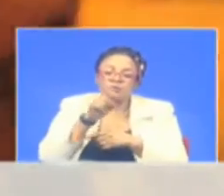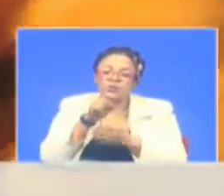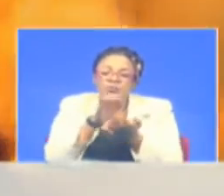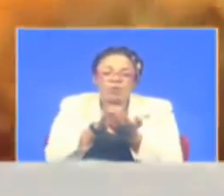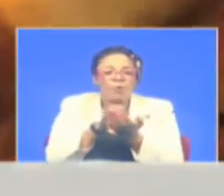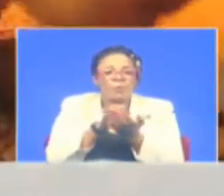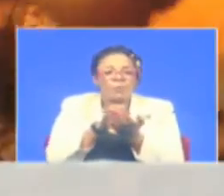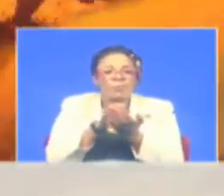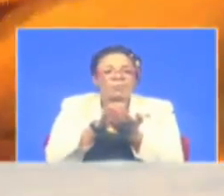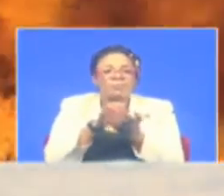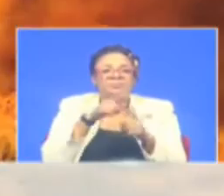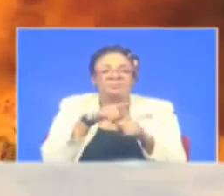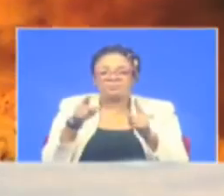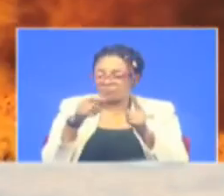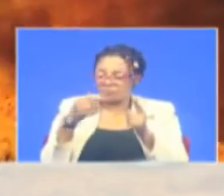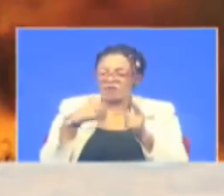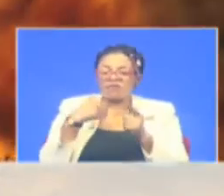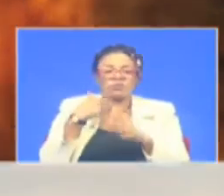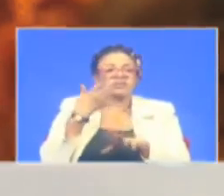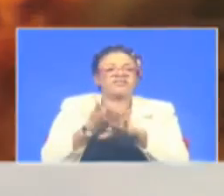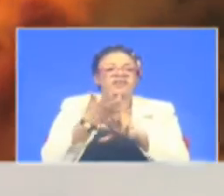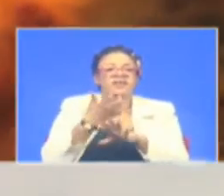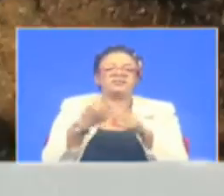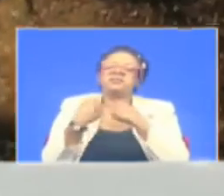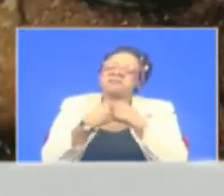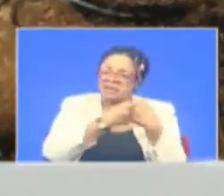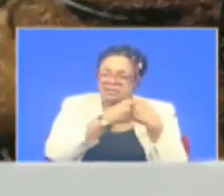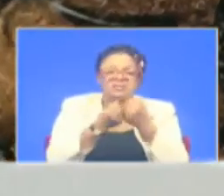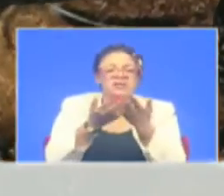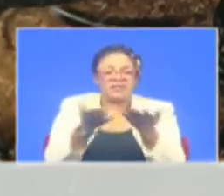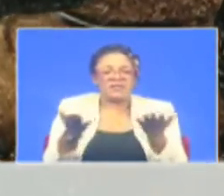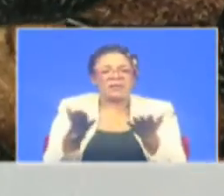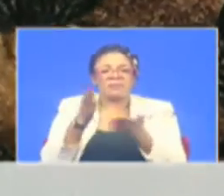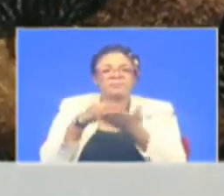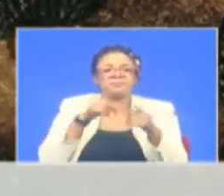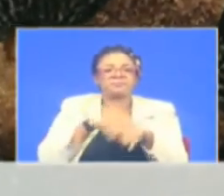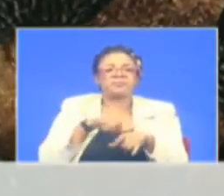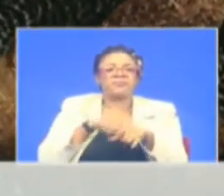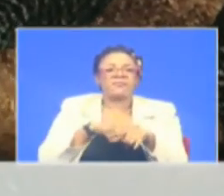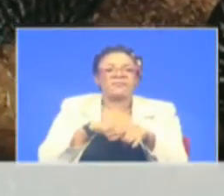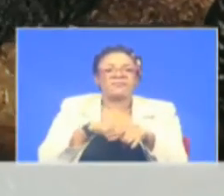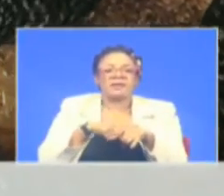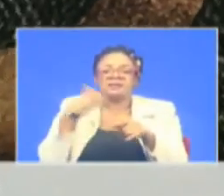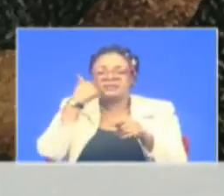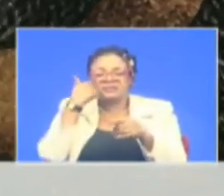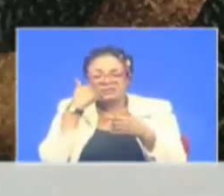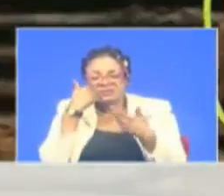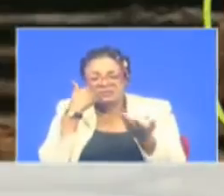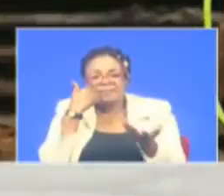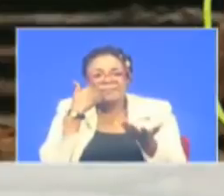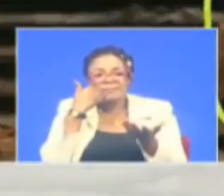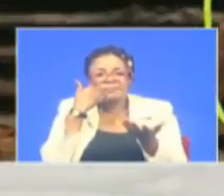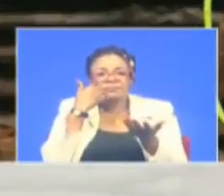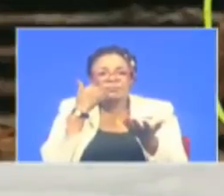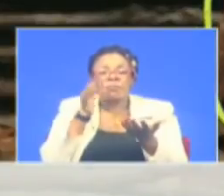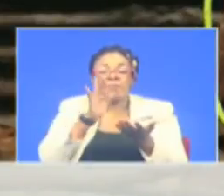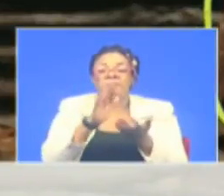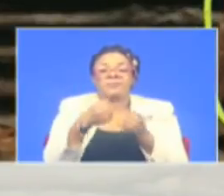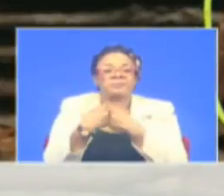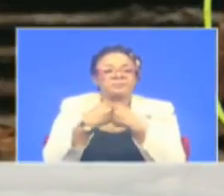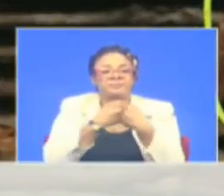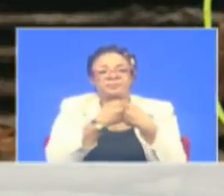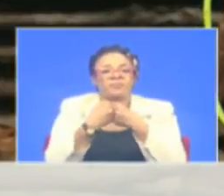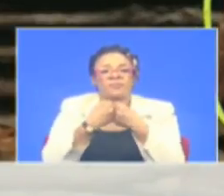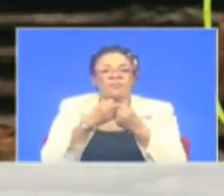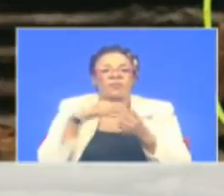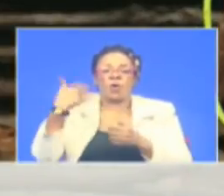without its difficulties. Challenges ziko, juu utapatana na diseases. Like, hizo challenges, tunasema